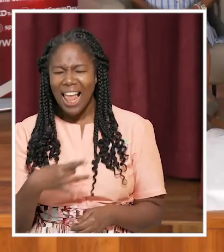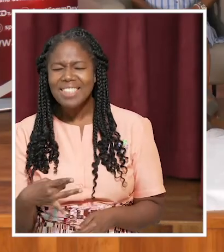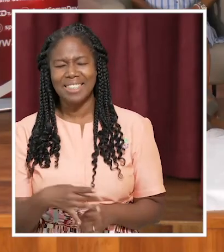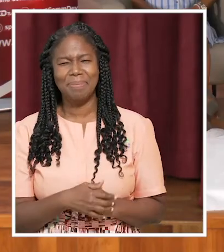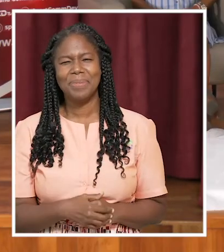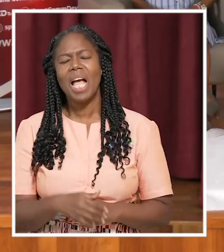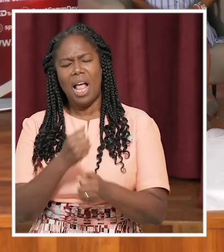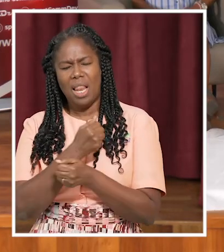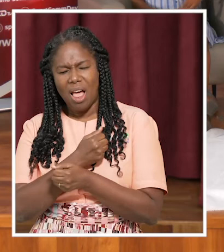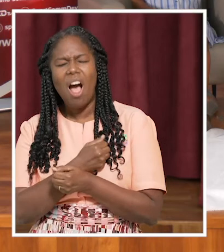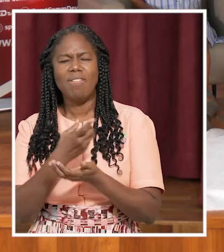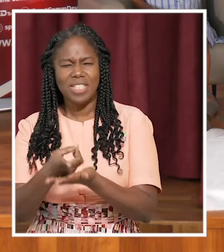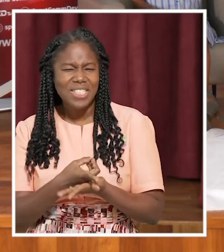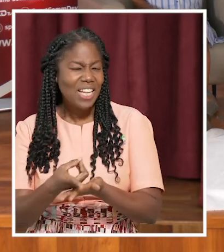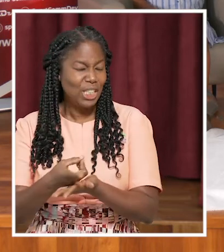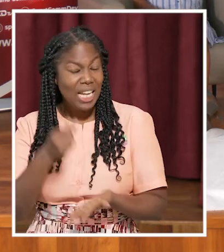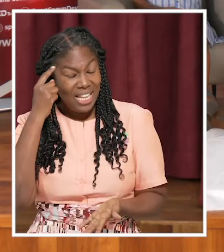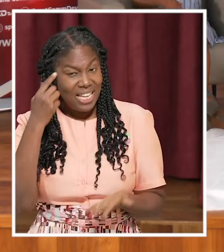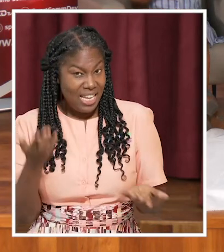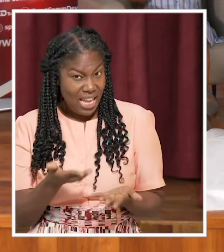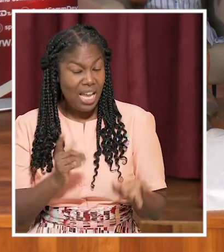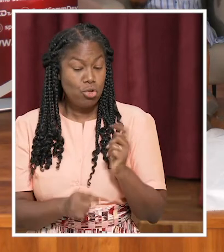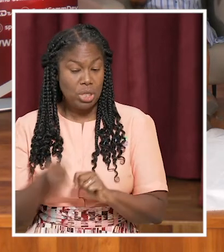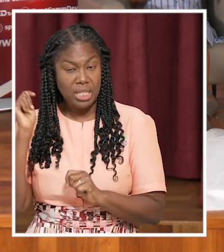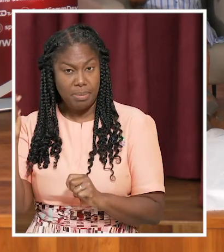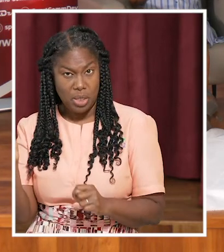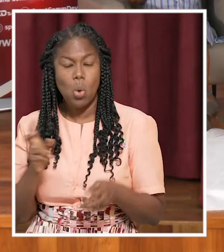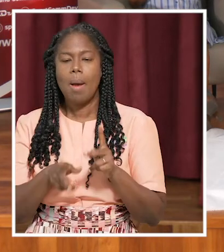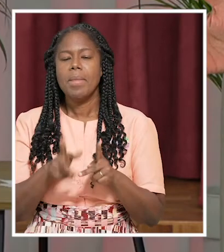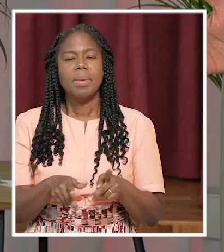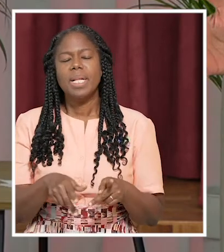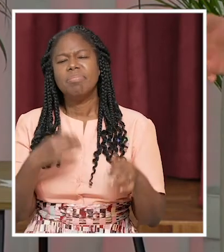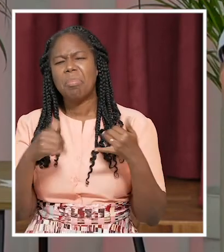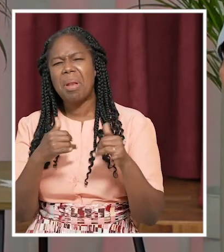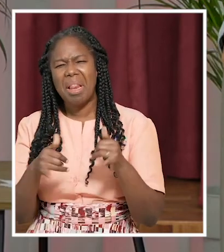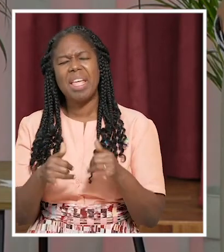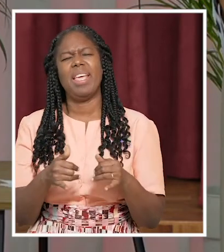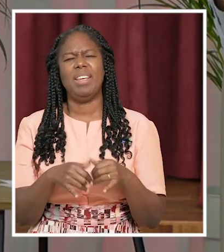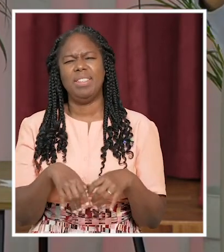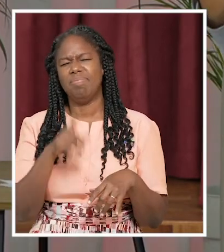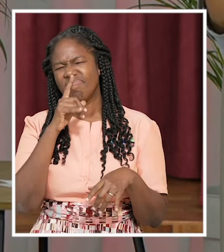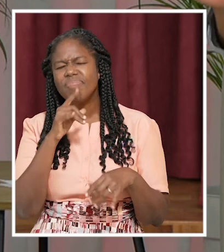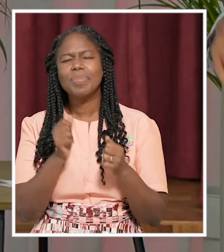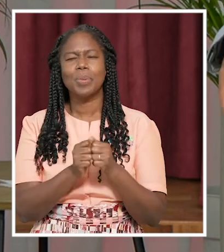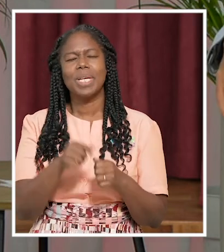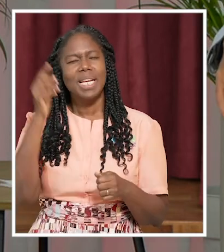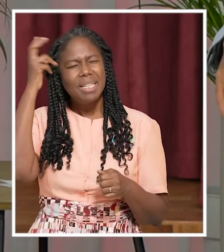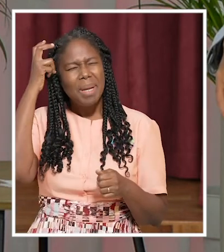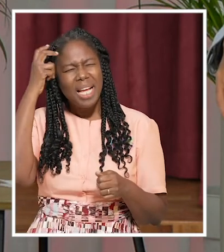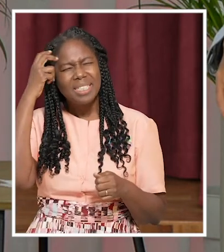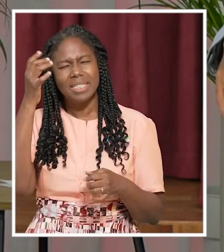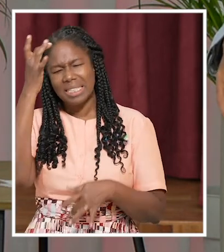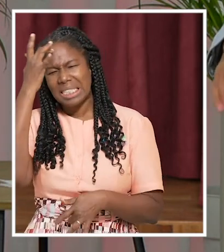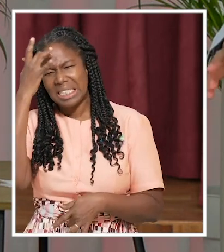discussion because I think in Trinidad and Tobago, we trivialize mental health too often, where we just say, well, nah, don't worry, they're just